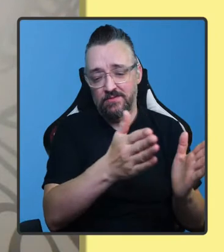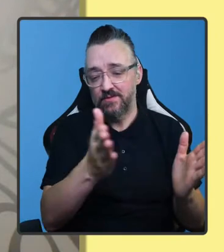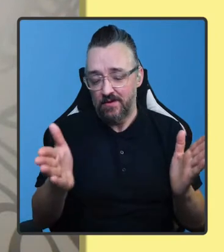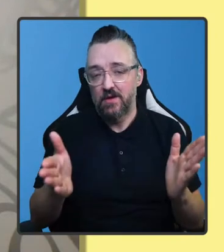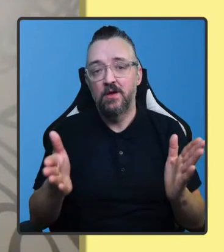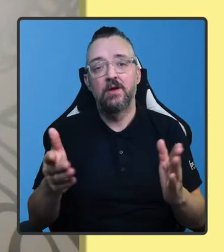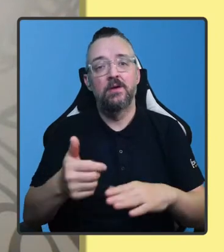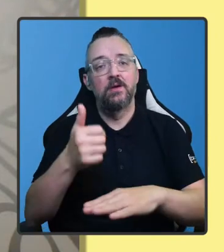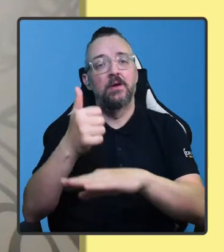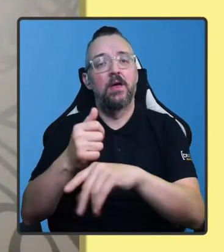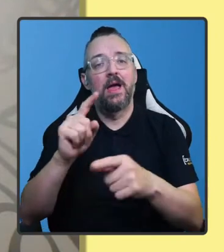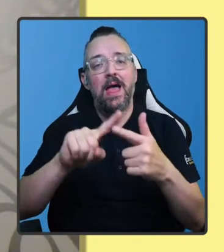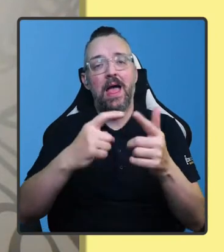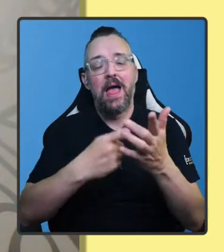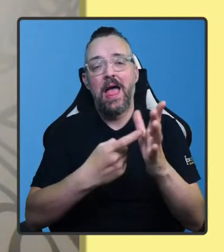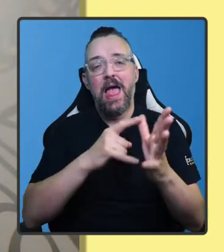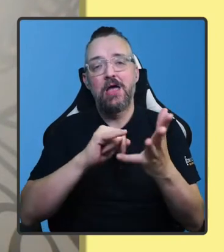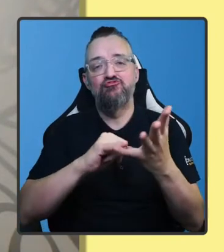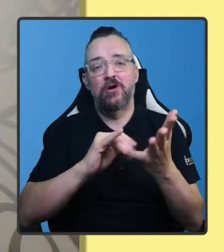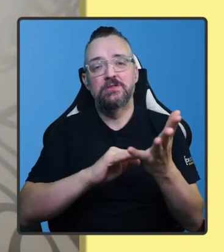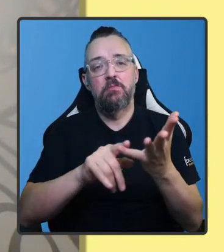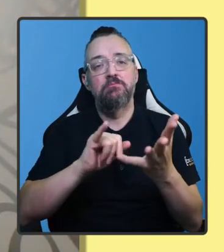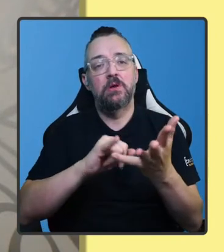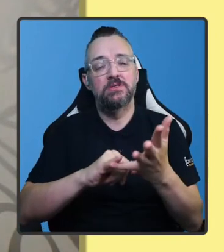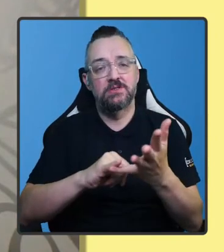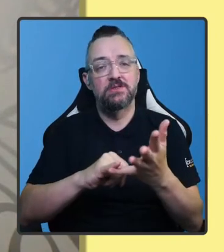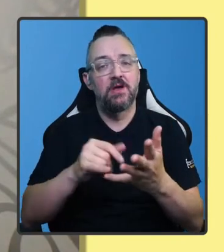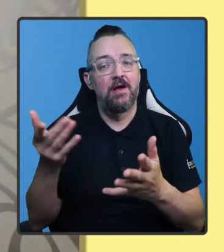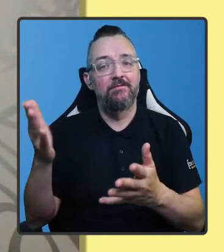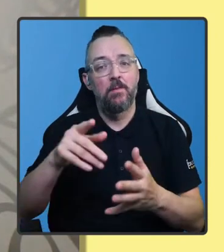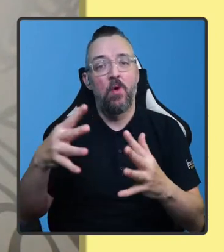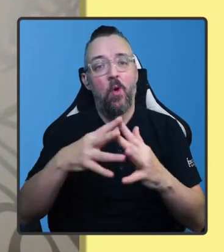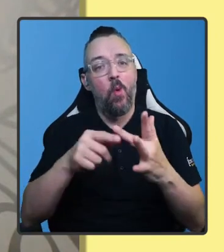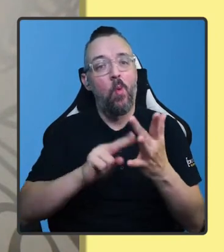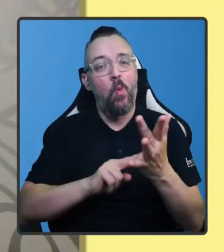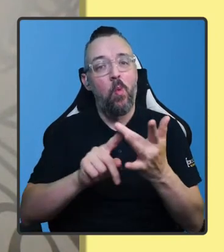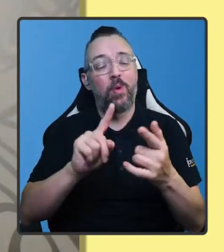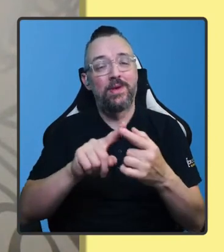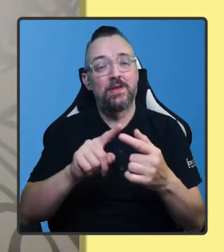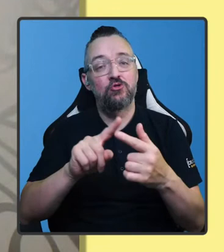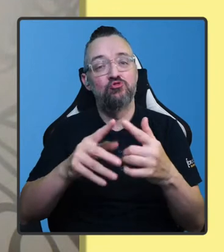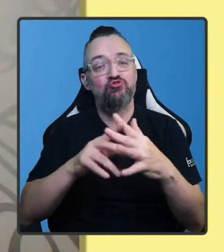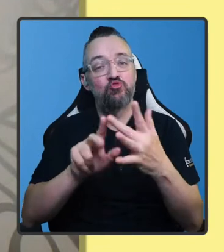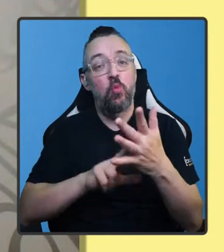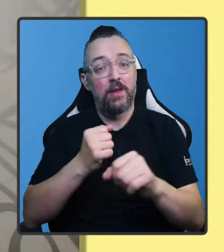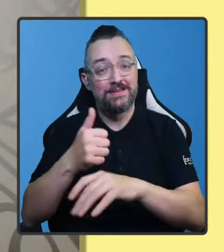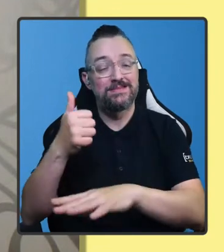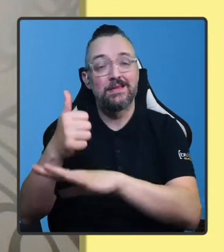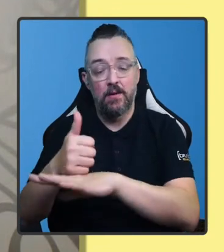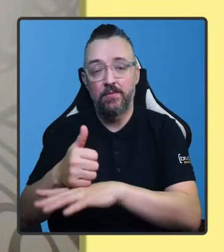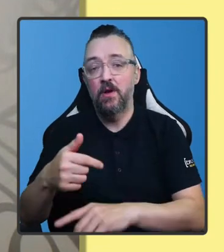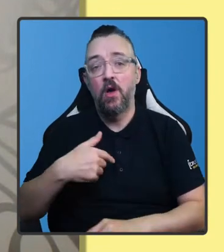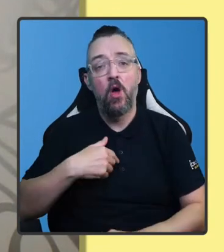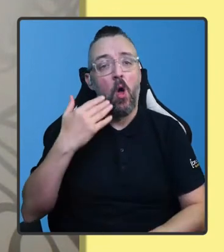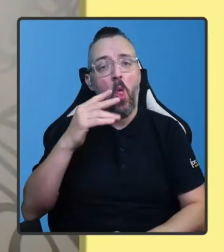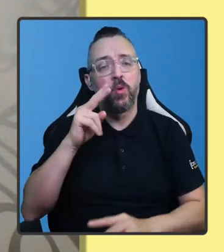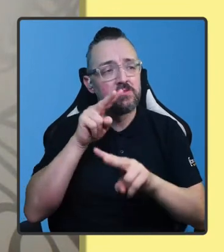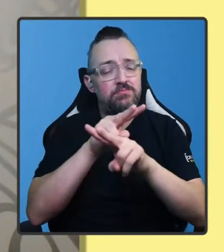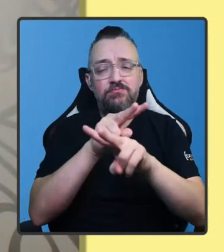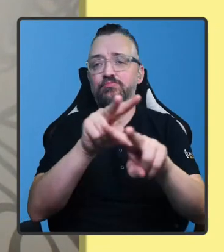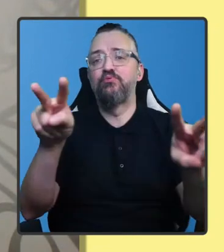Ewing, Madame Ecosse, we have aye been an outward looking nation with a hand of friendship to our European